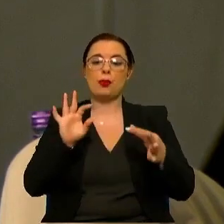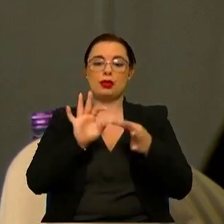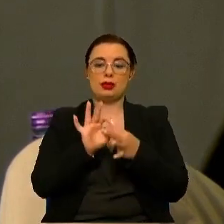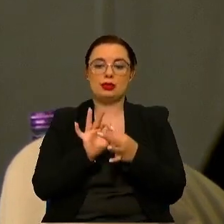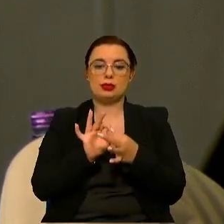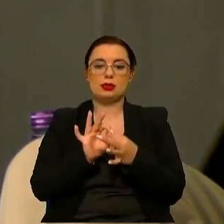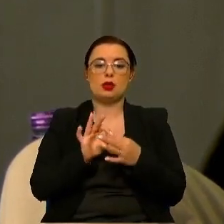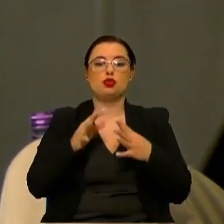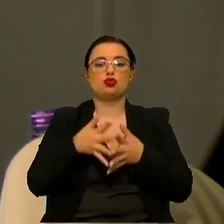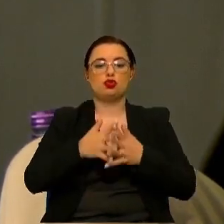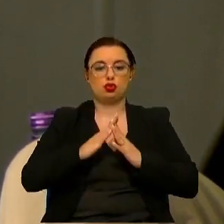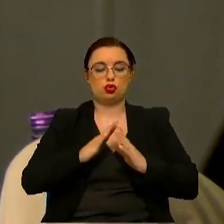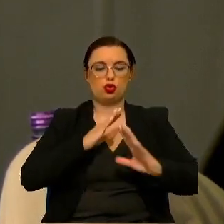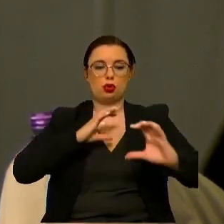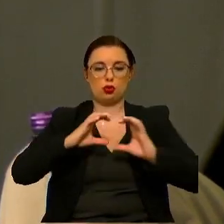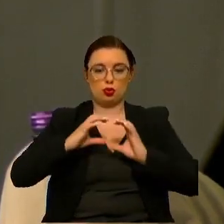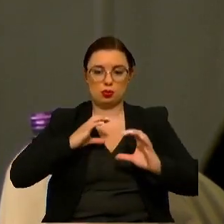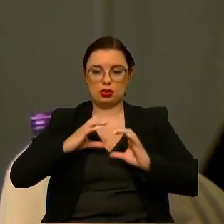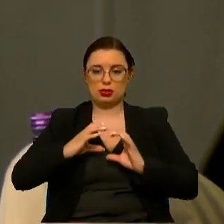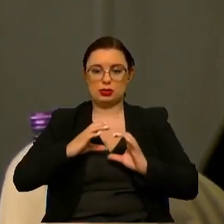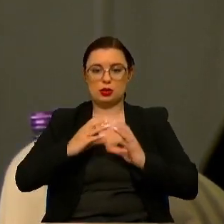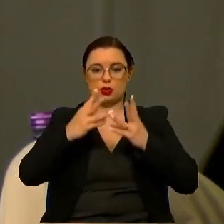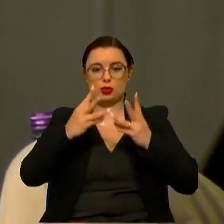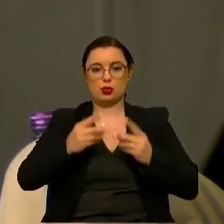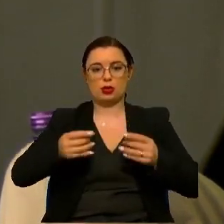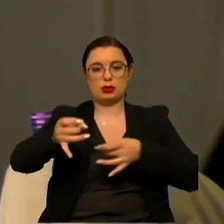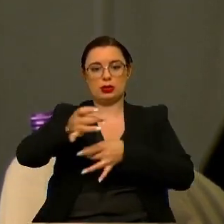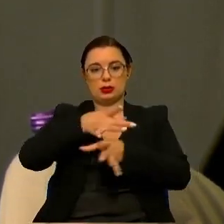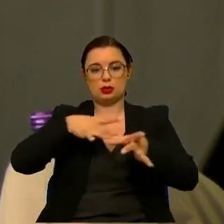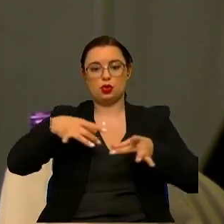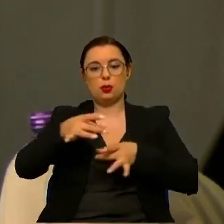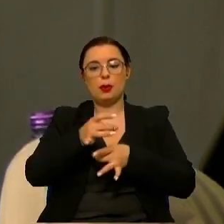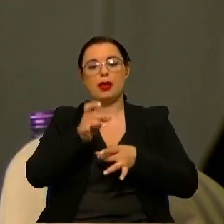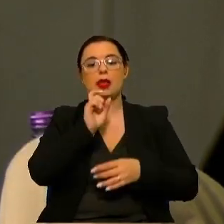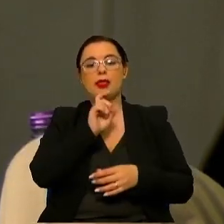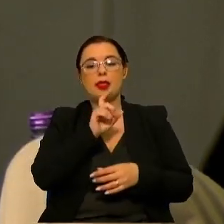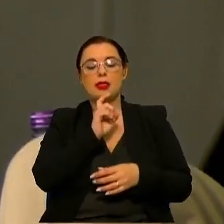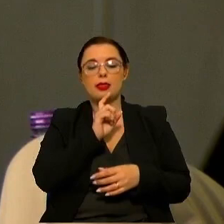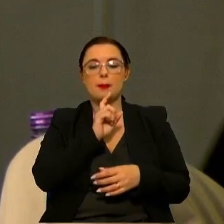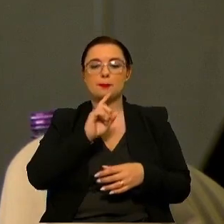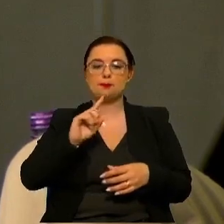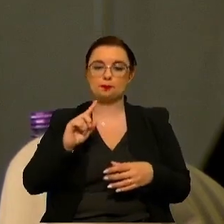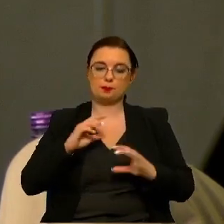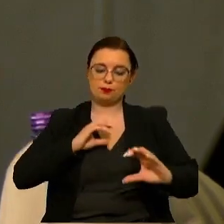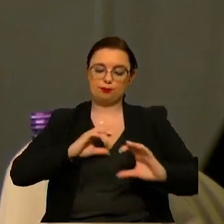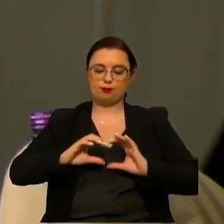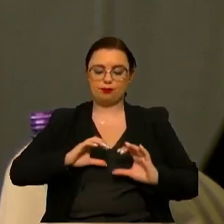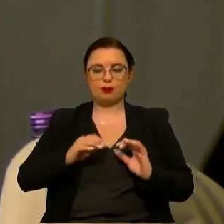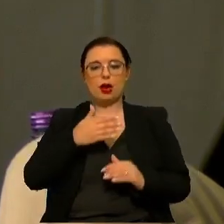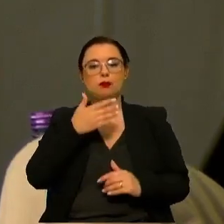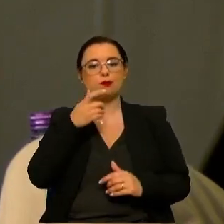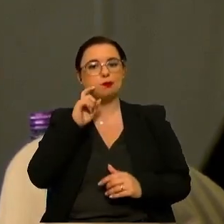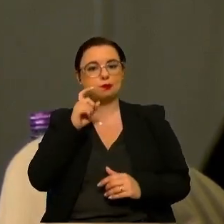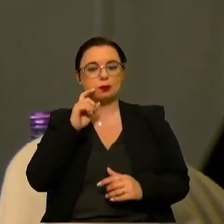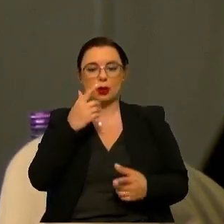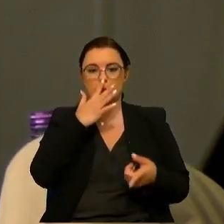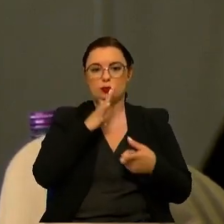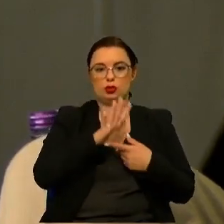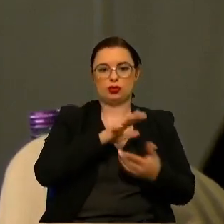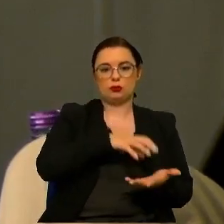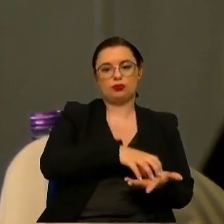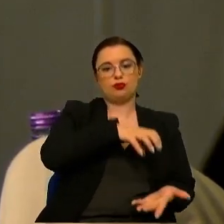QPTCI, it's a connection to the European quantum infrastructure and to ensure